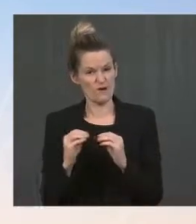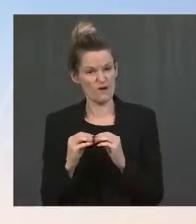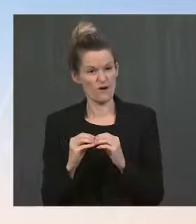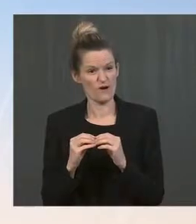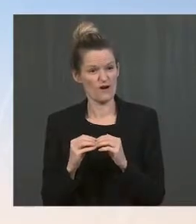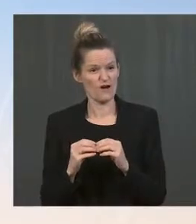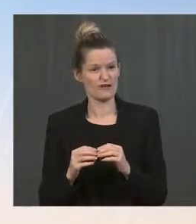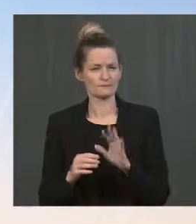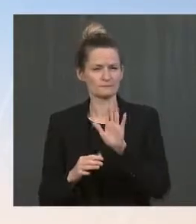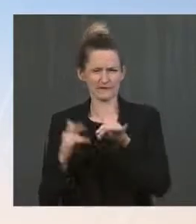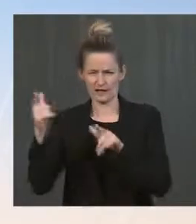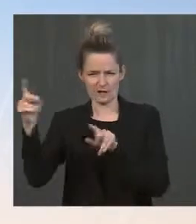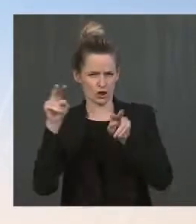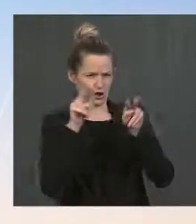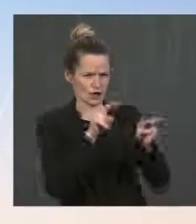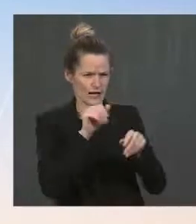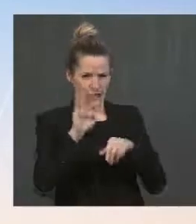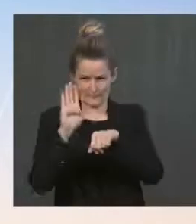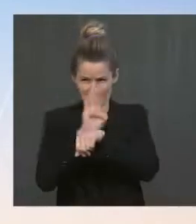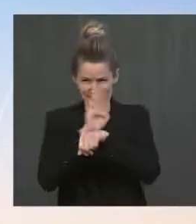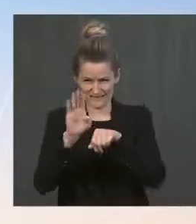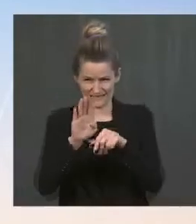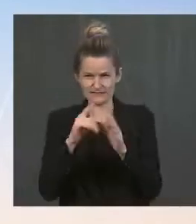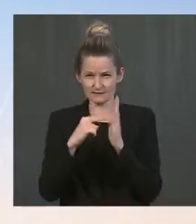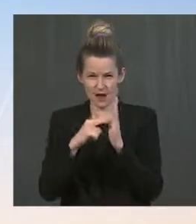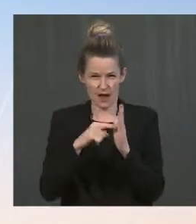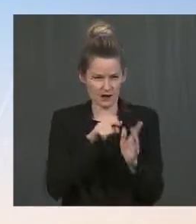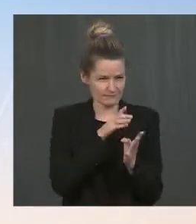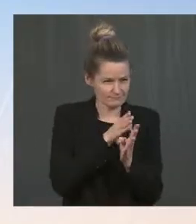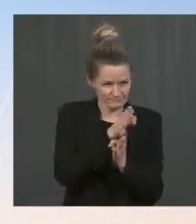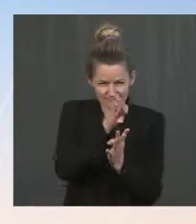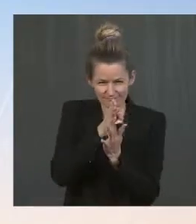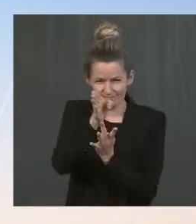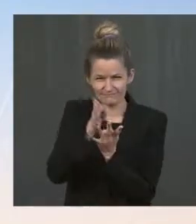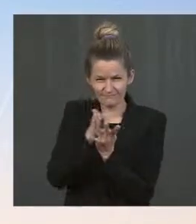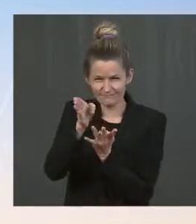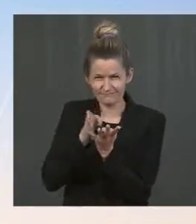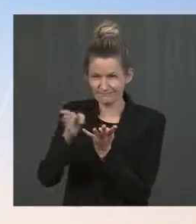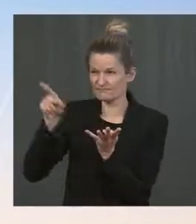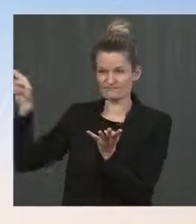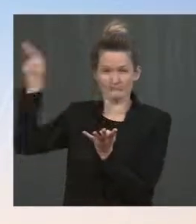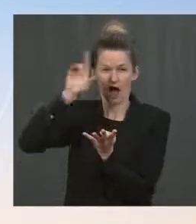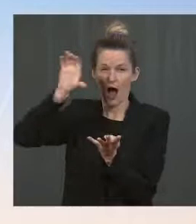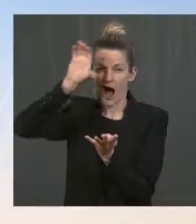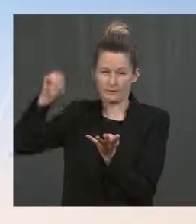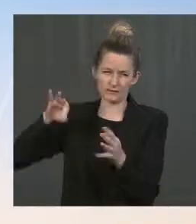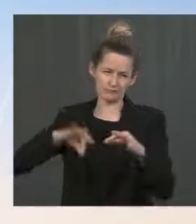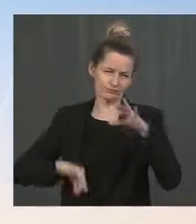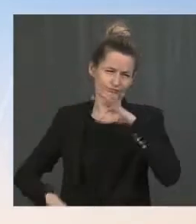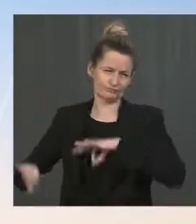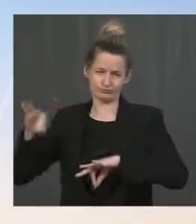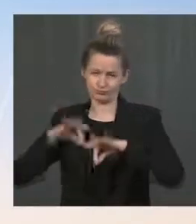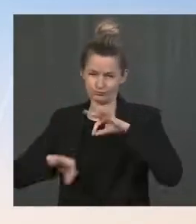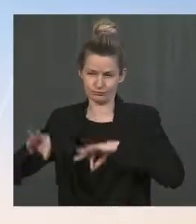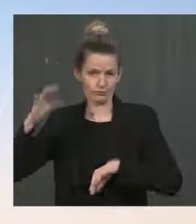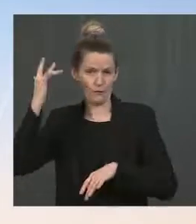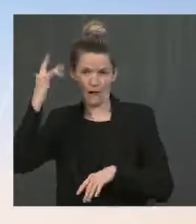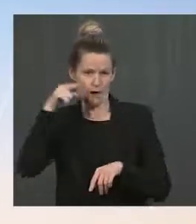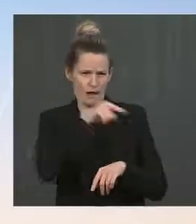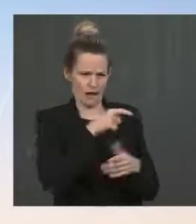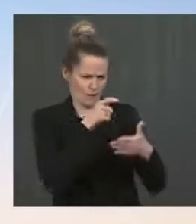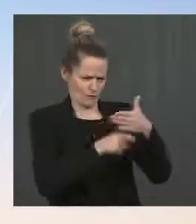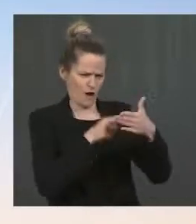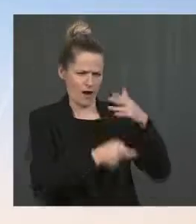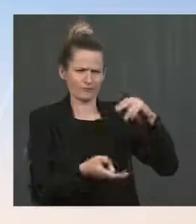industries with companies that are generating record profits and then driving price increases for consumers